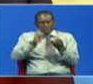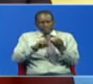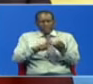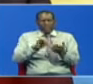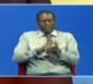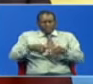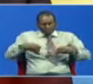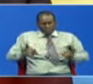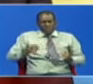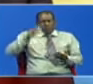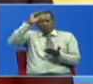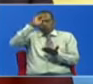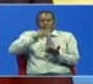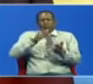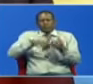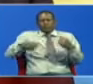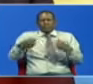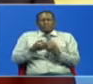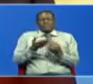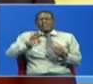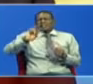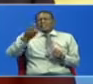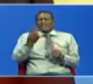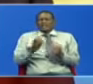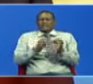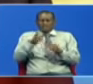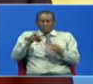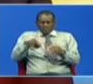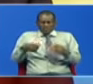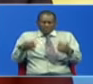to minimize that happening. Two, if it does happen,